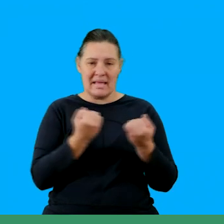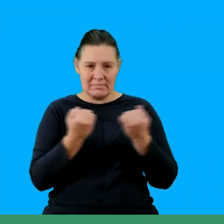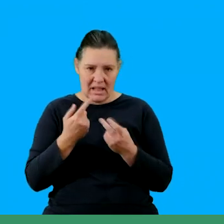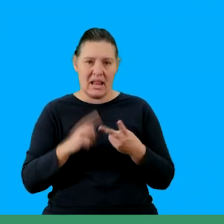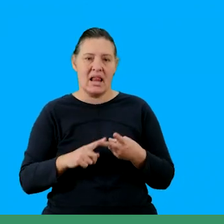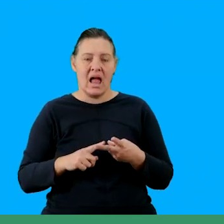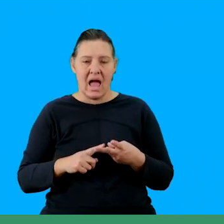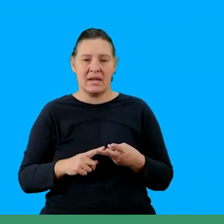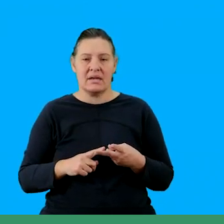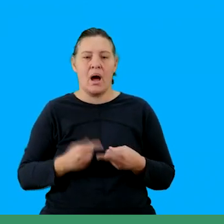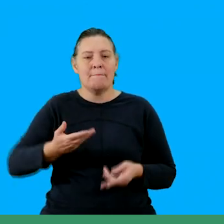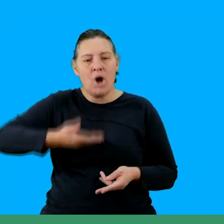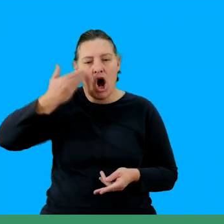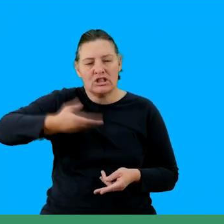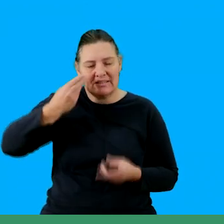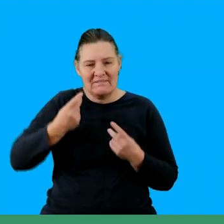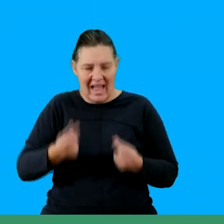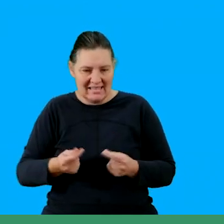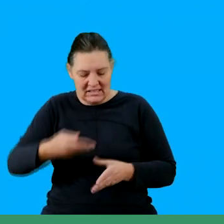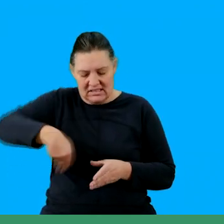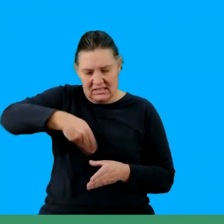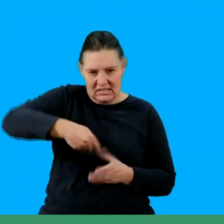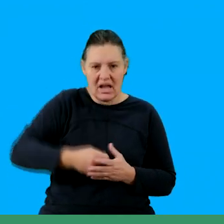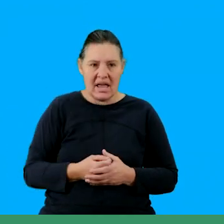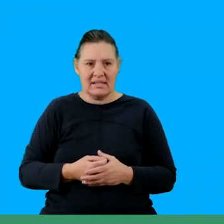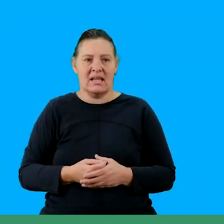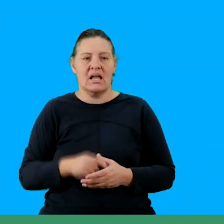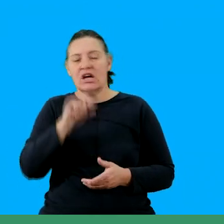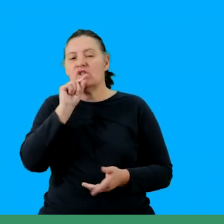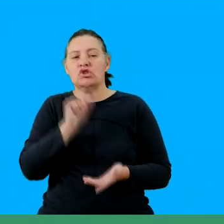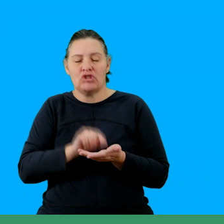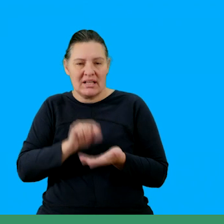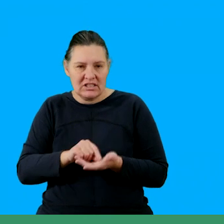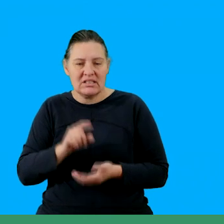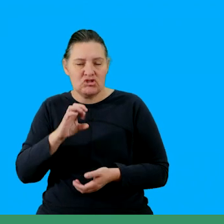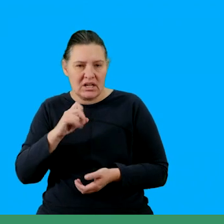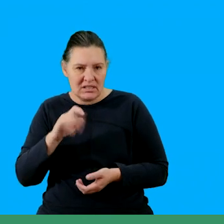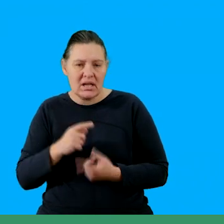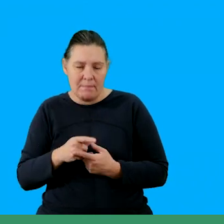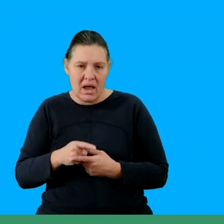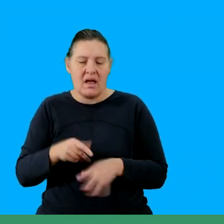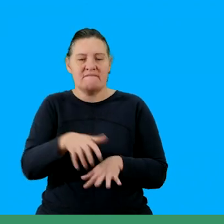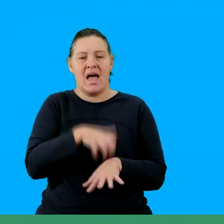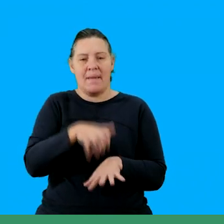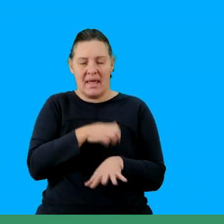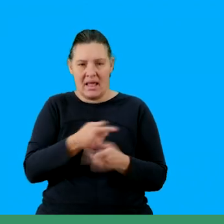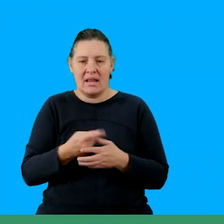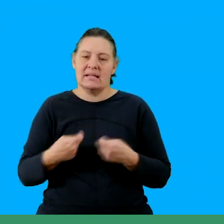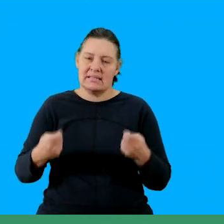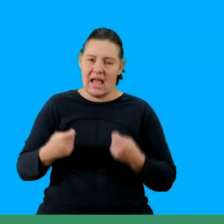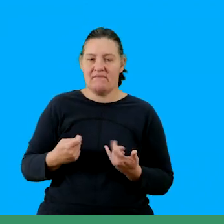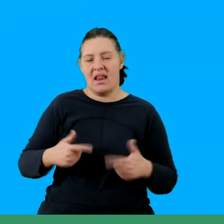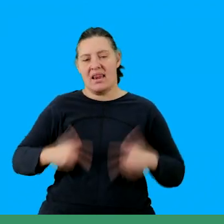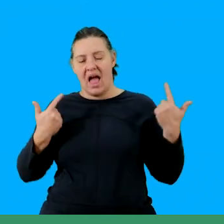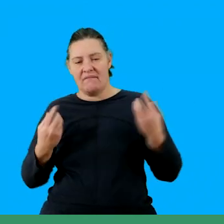meal and instant soft porridges. And then we have Cheeky Chicks, which specializes in poultry farming and